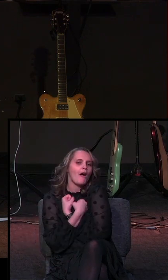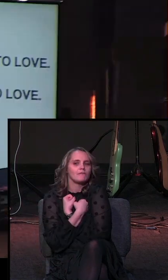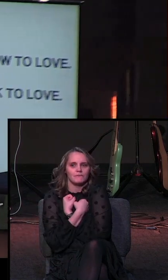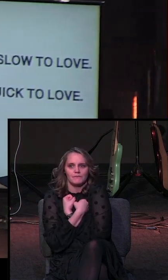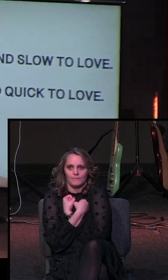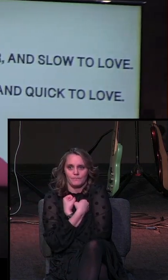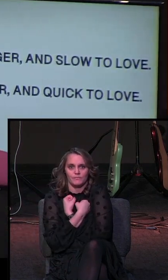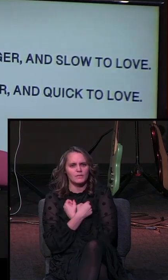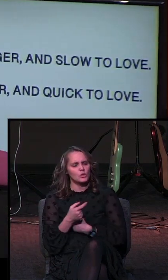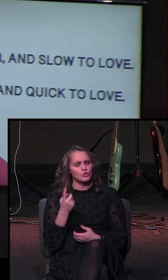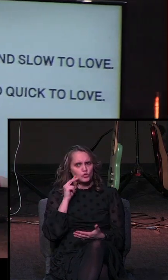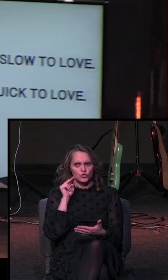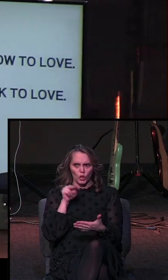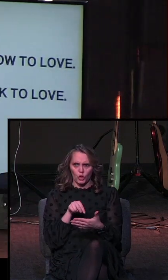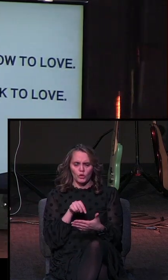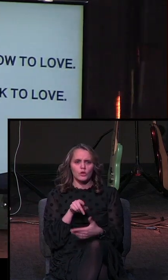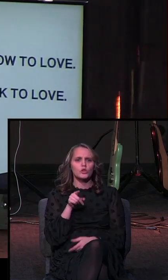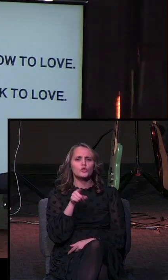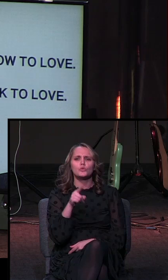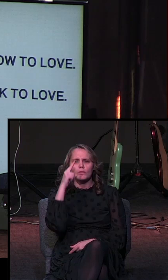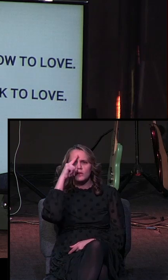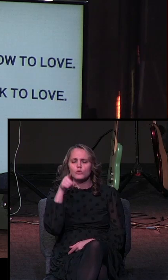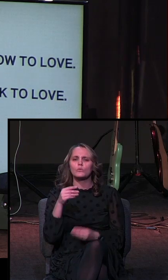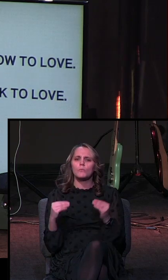As you look at that, which one are you more like?